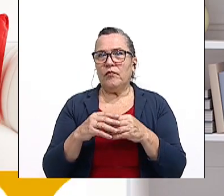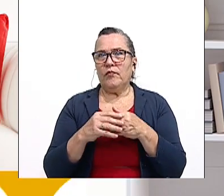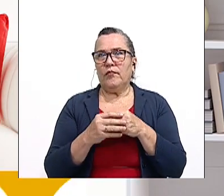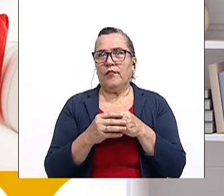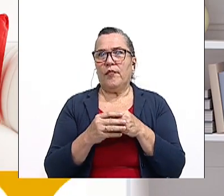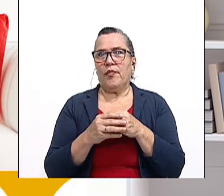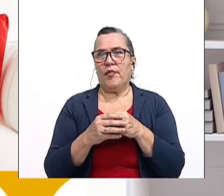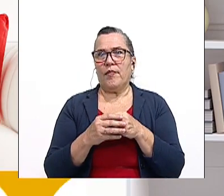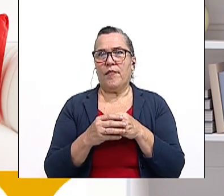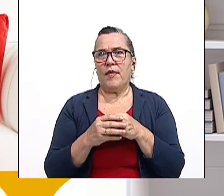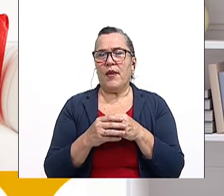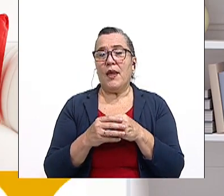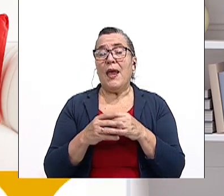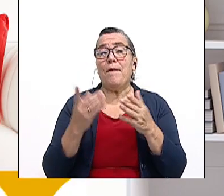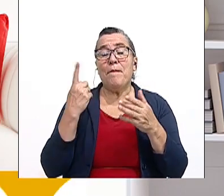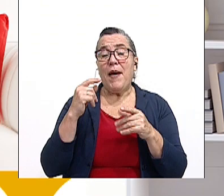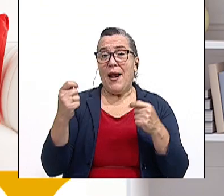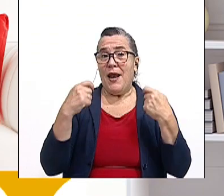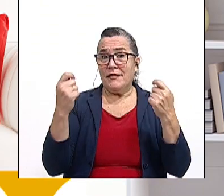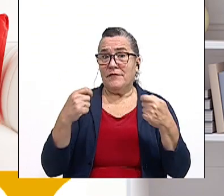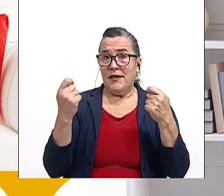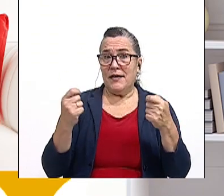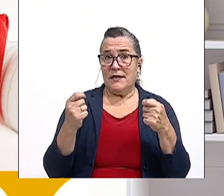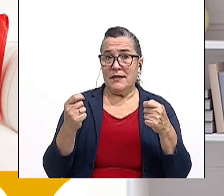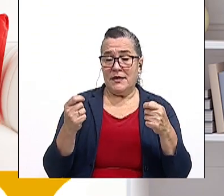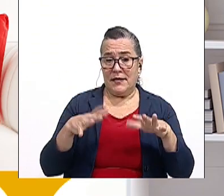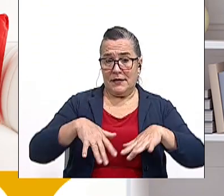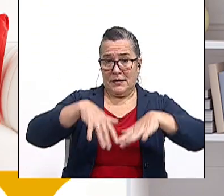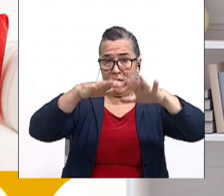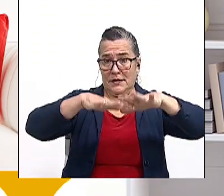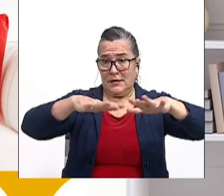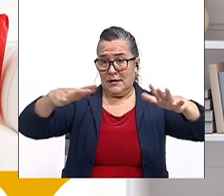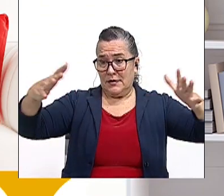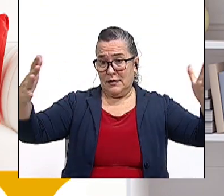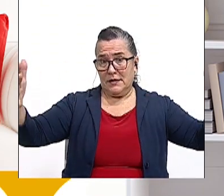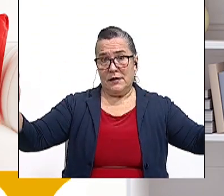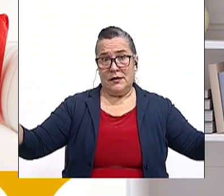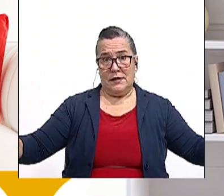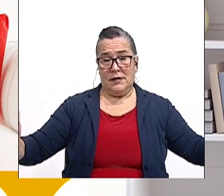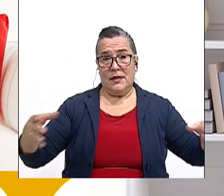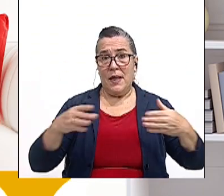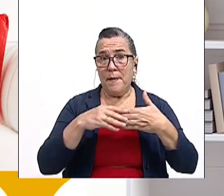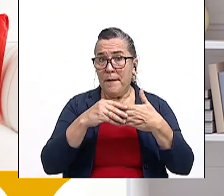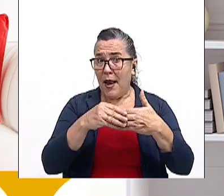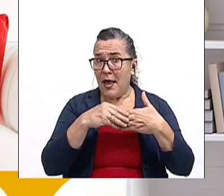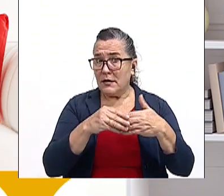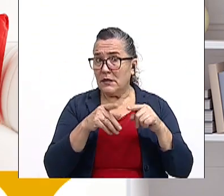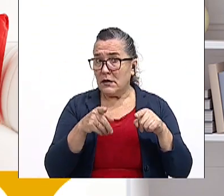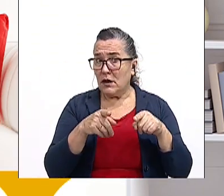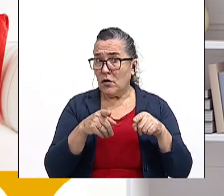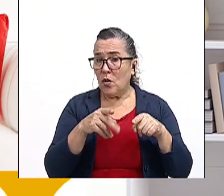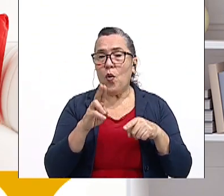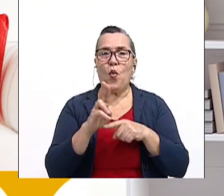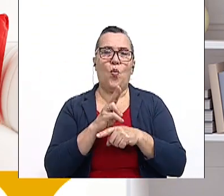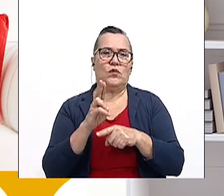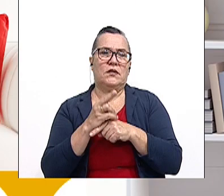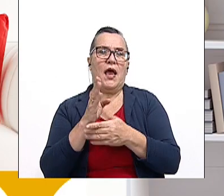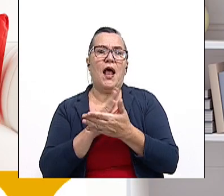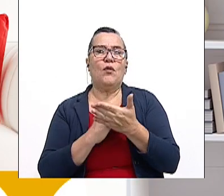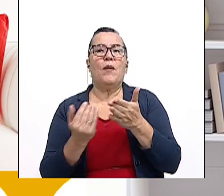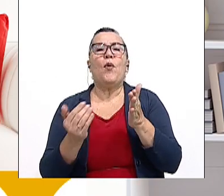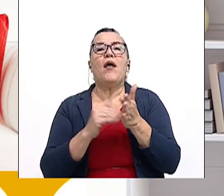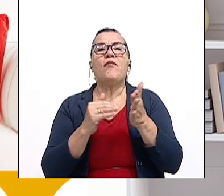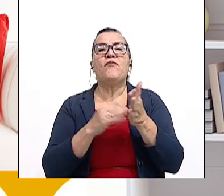tableware for parties, okay? Did you use plastic tableware? The idea is that you use something that you can